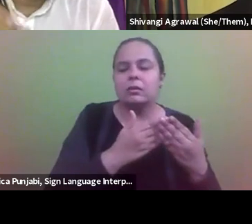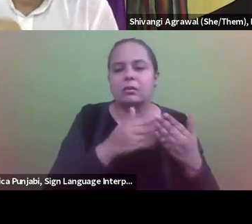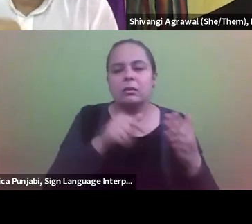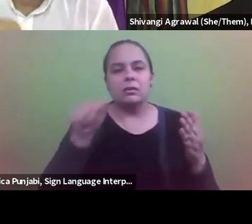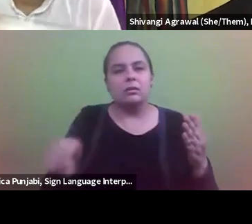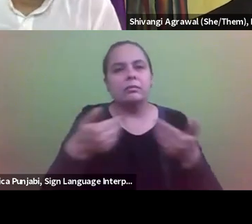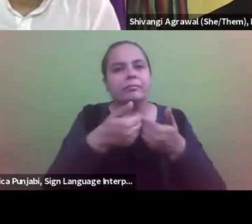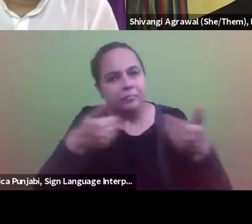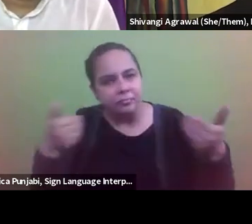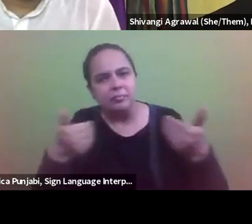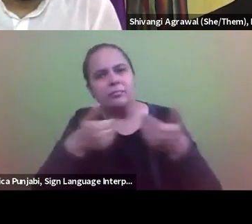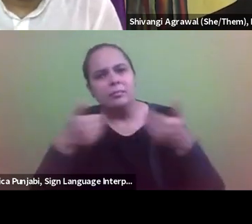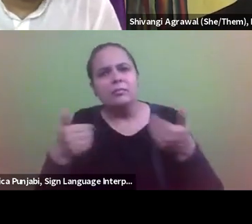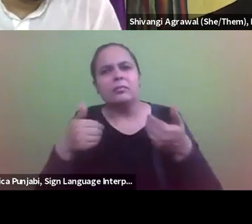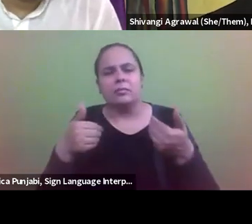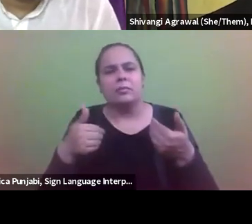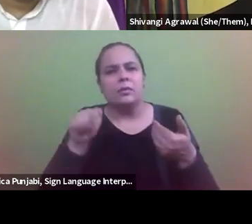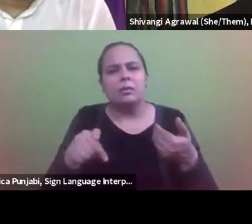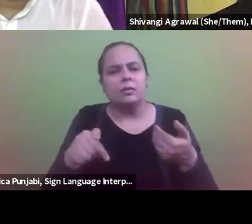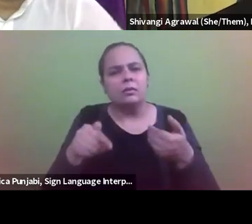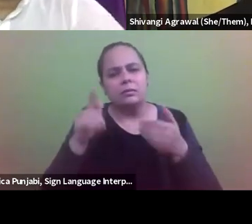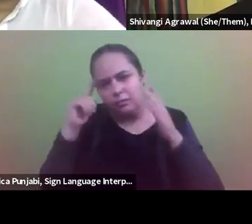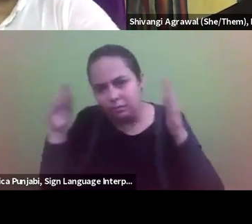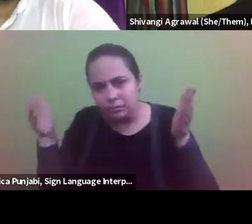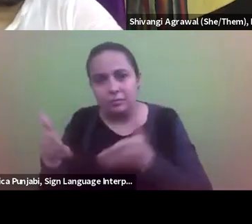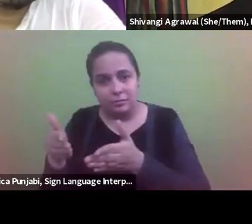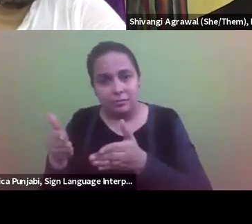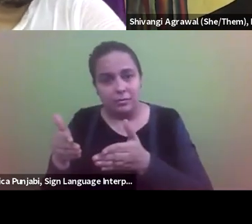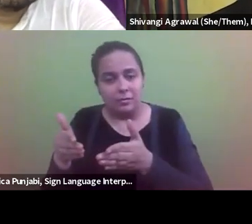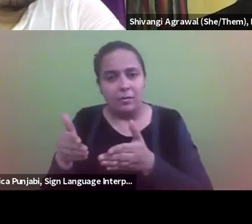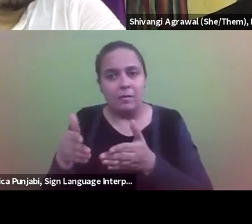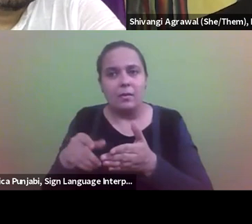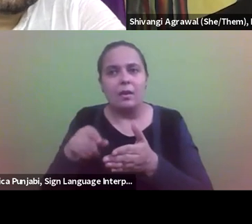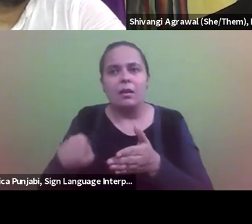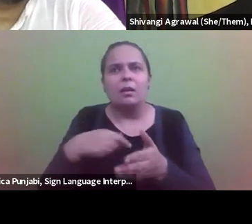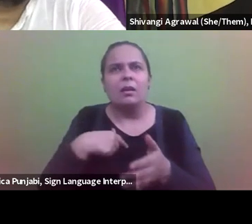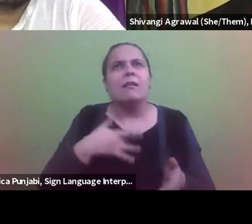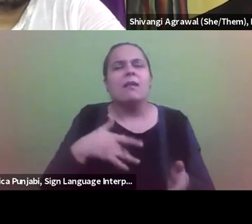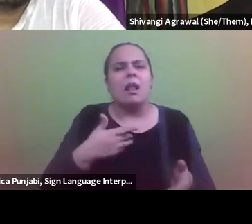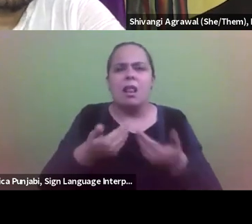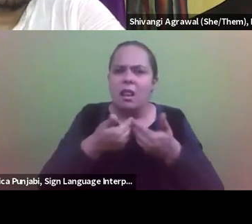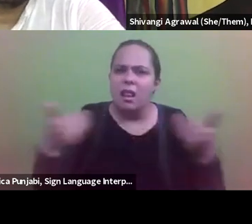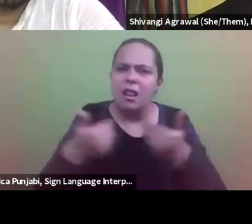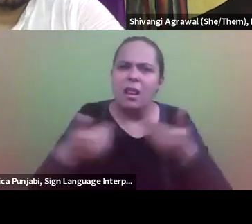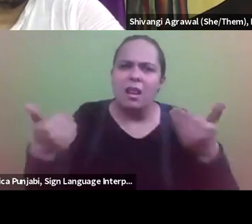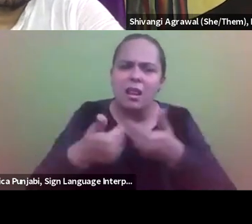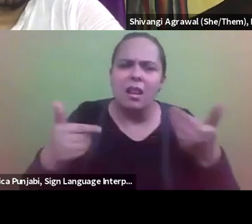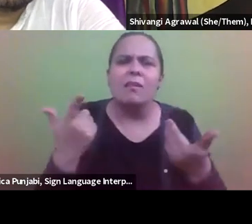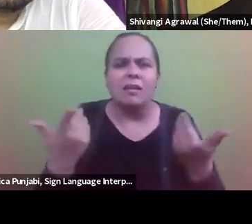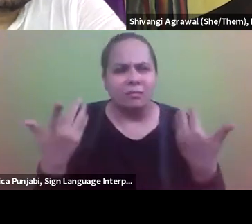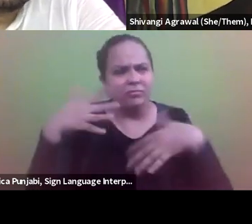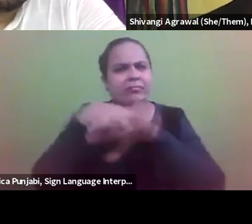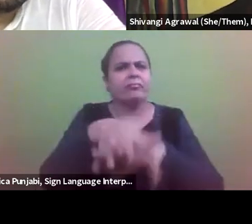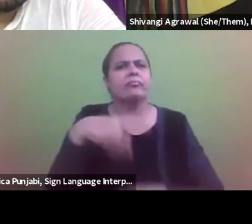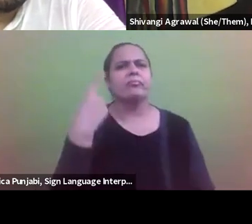it's like special education is a different, it's a form of is separating us, you know. It's like and it's the same with physical disabilities. If